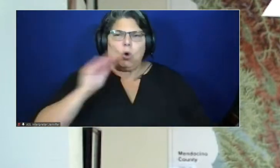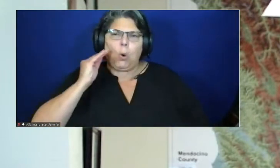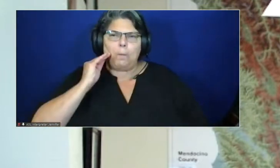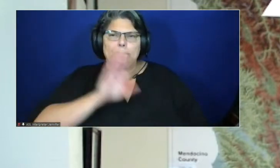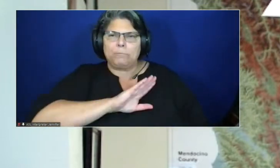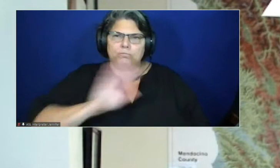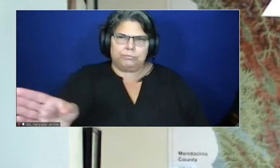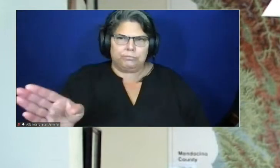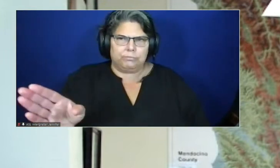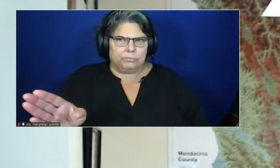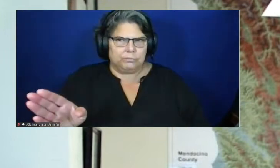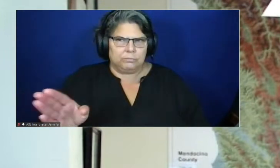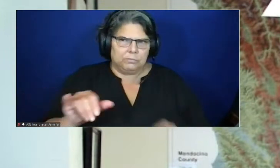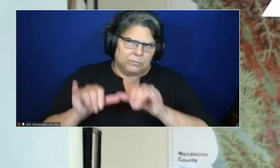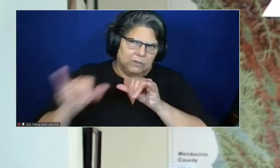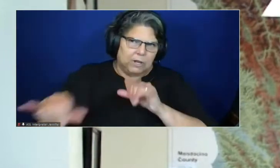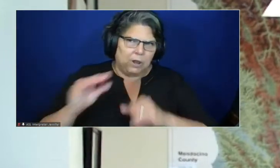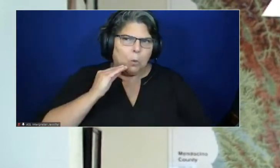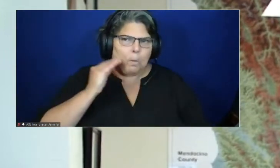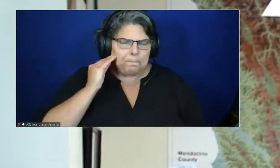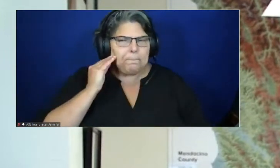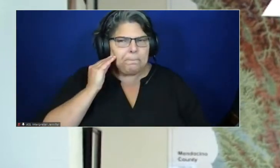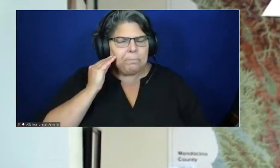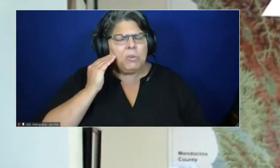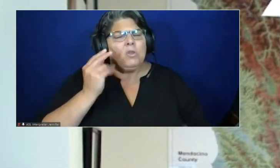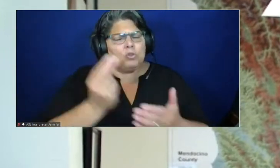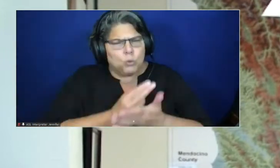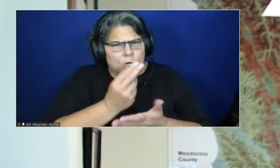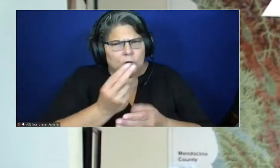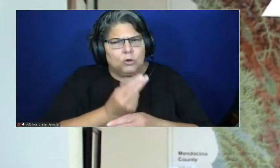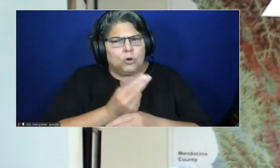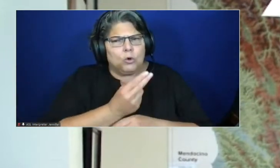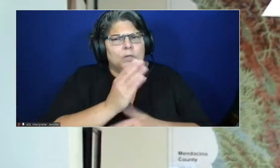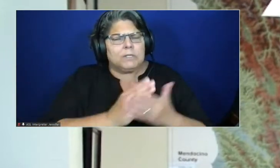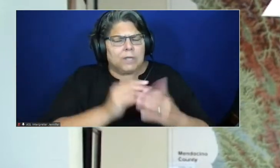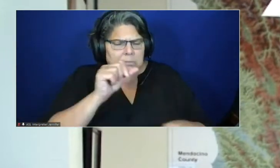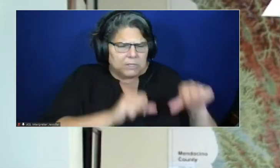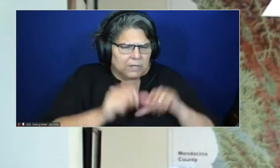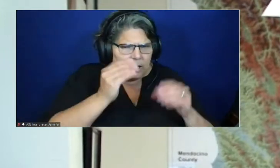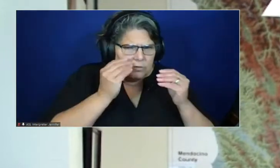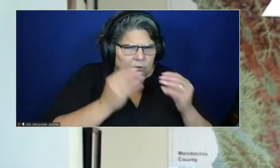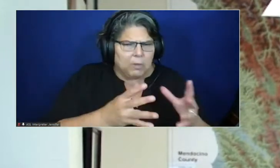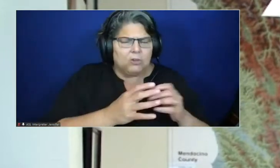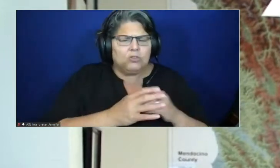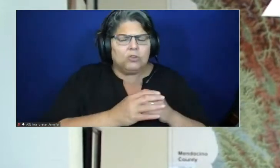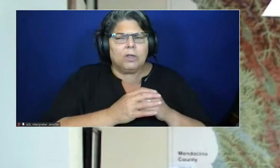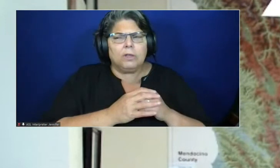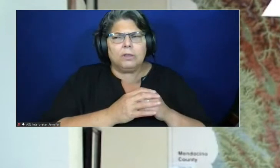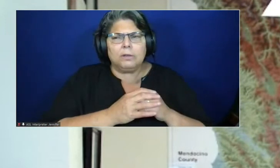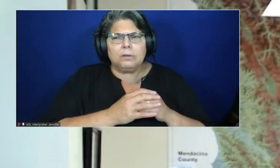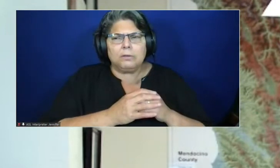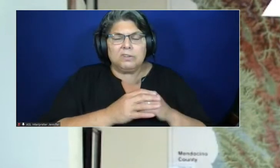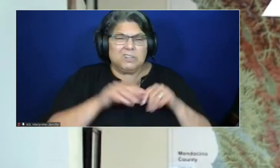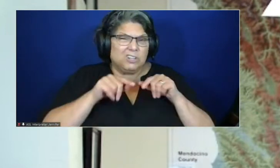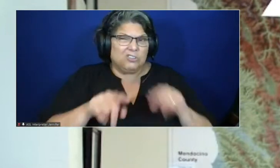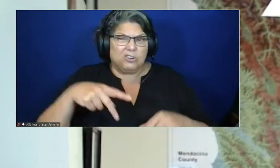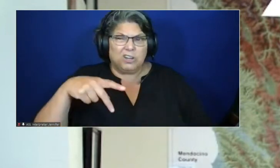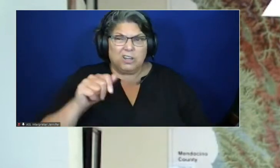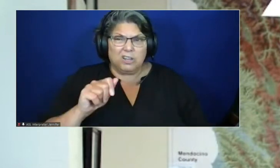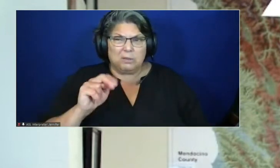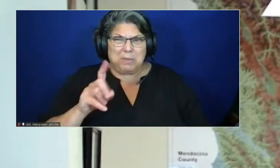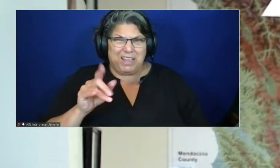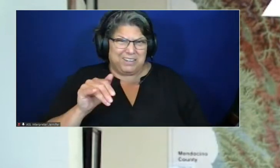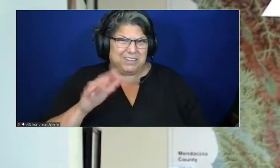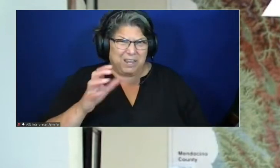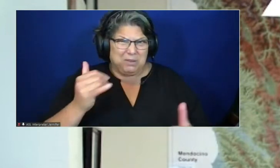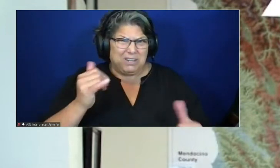so we use some amount of scientific information, and in a pandemic at this point early